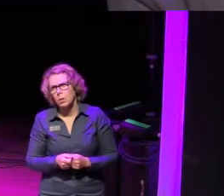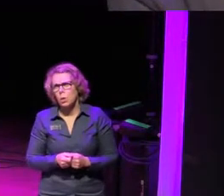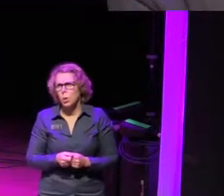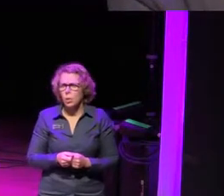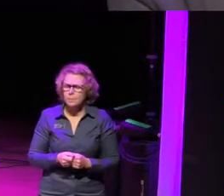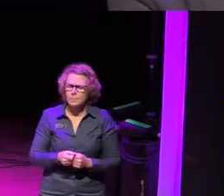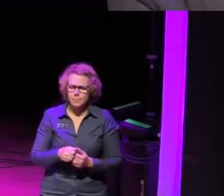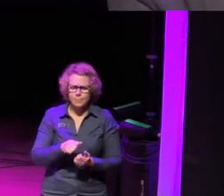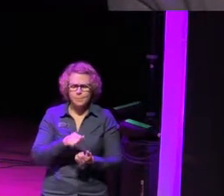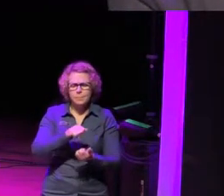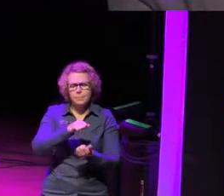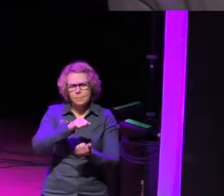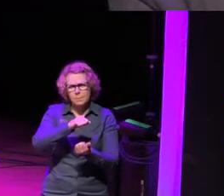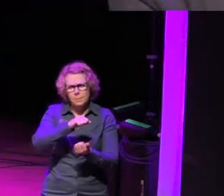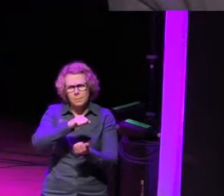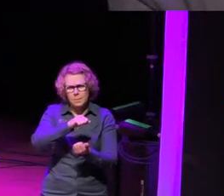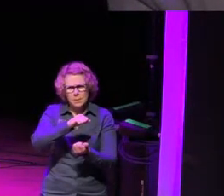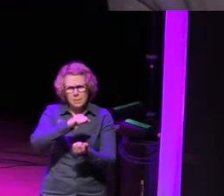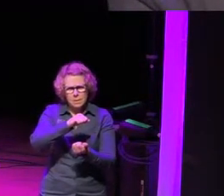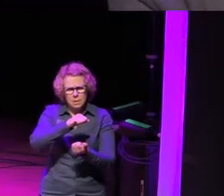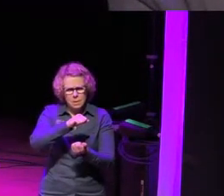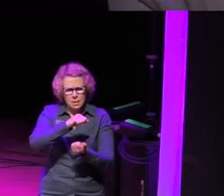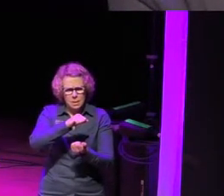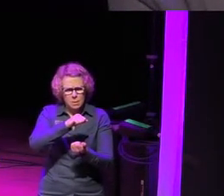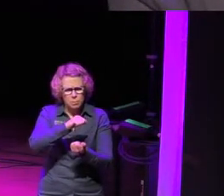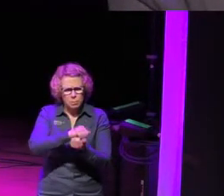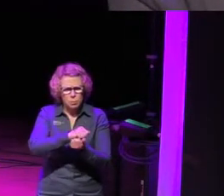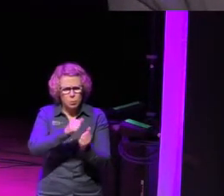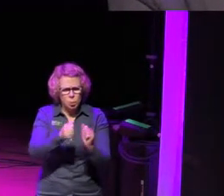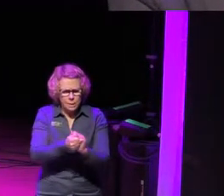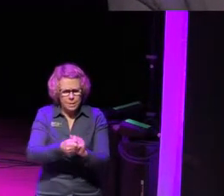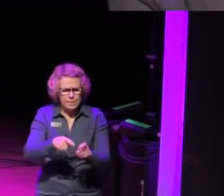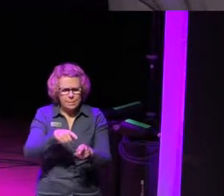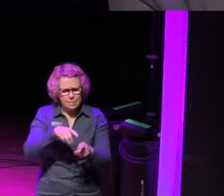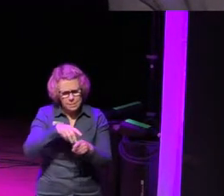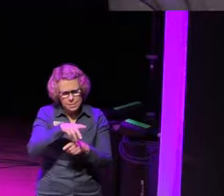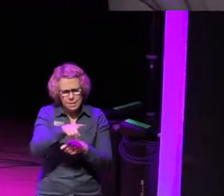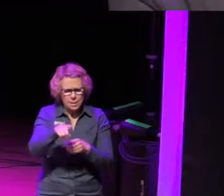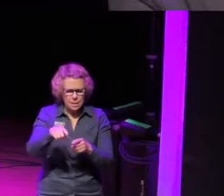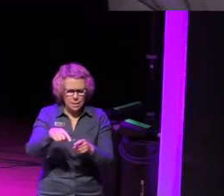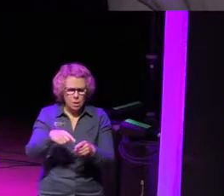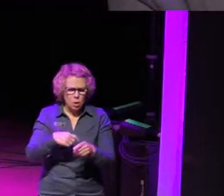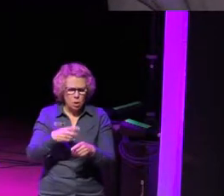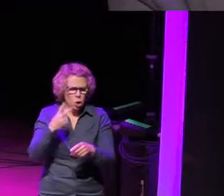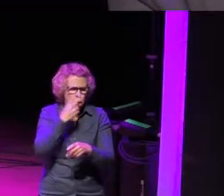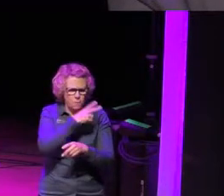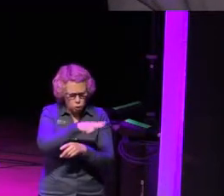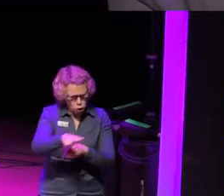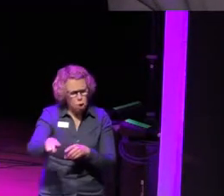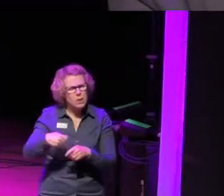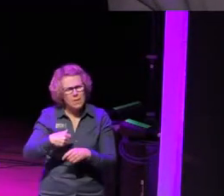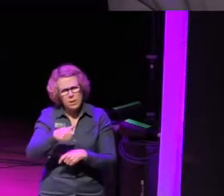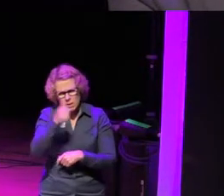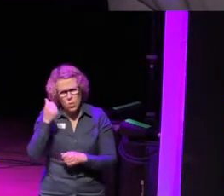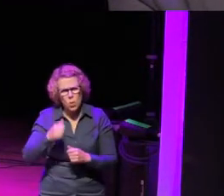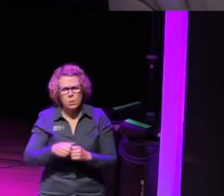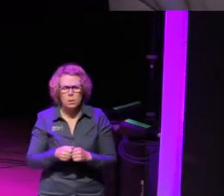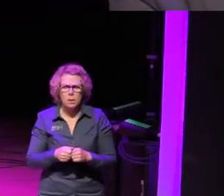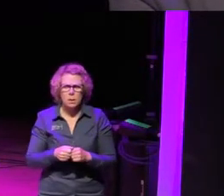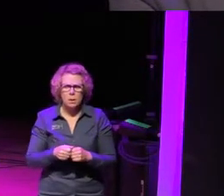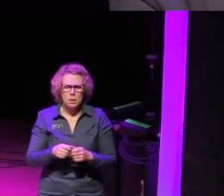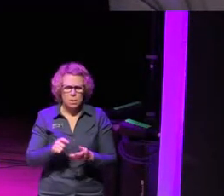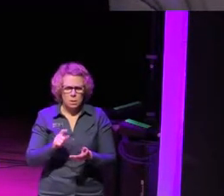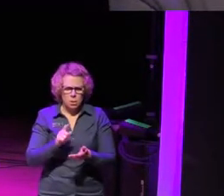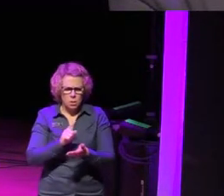The politics of oversight was the biggest challenge. Normally, when you